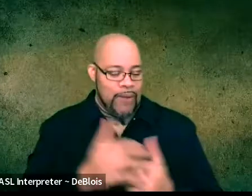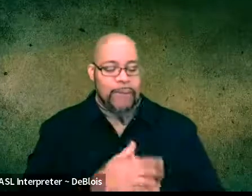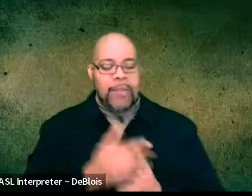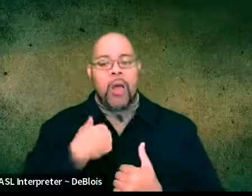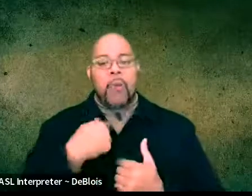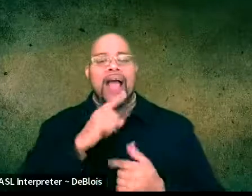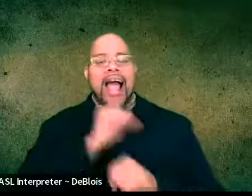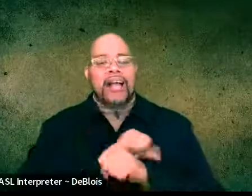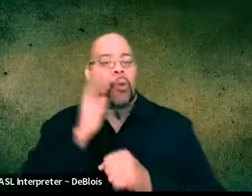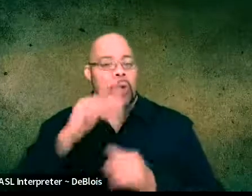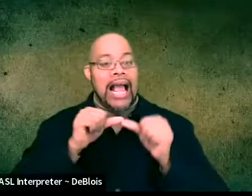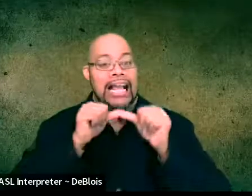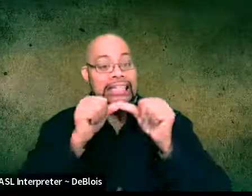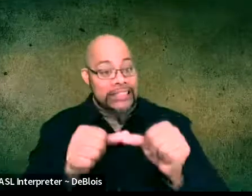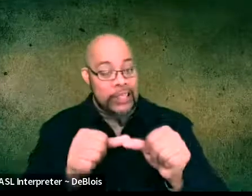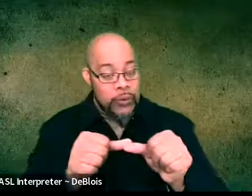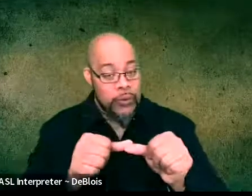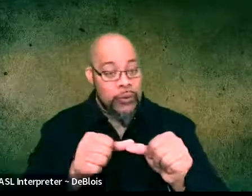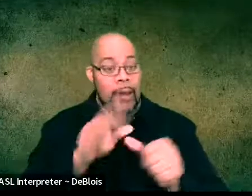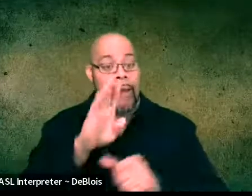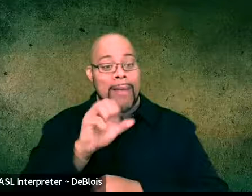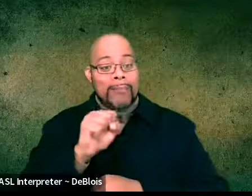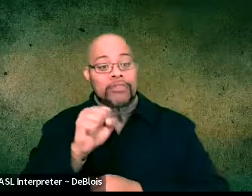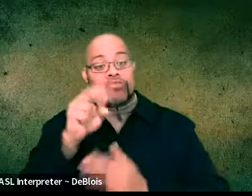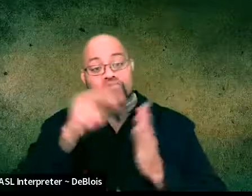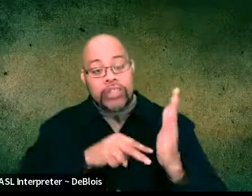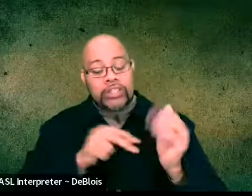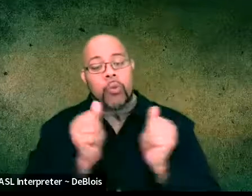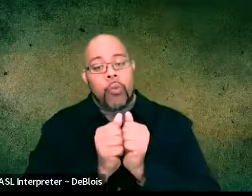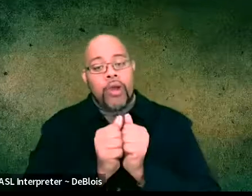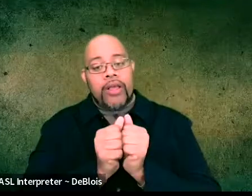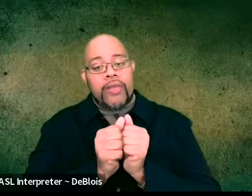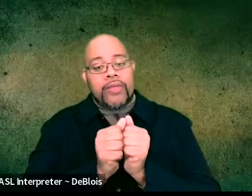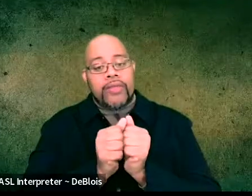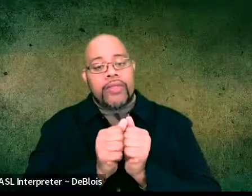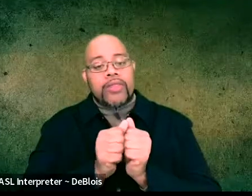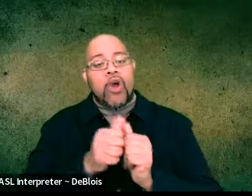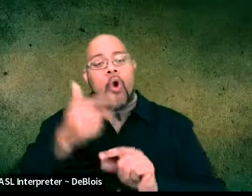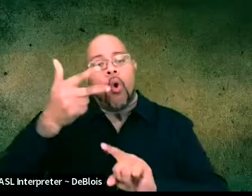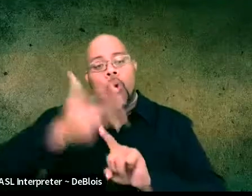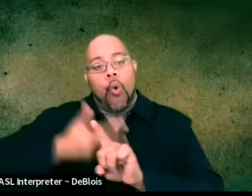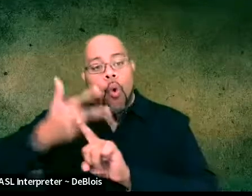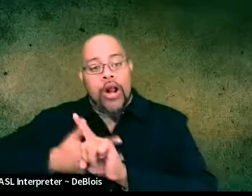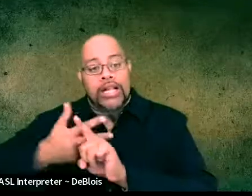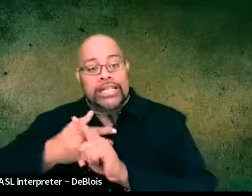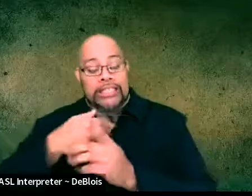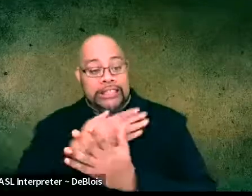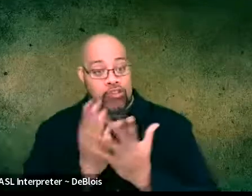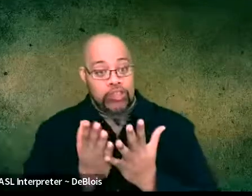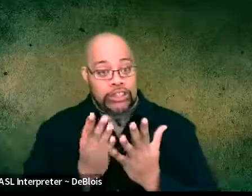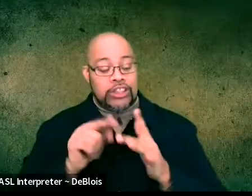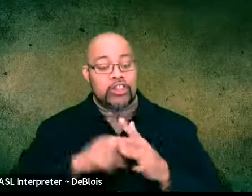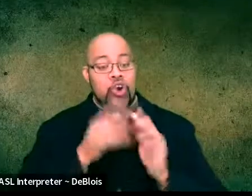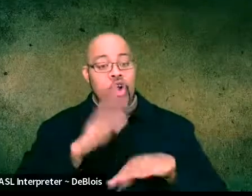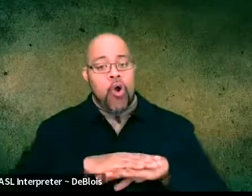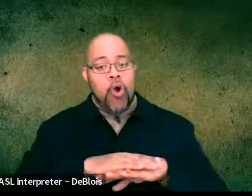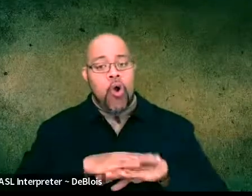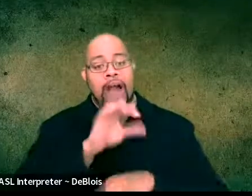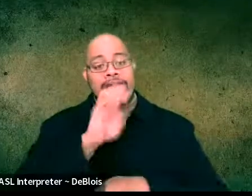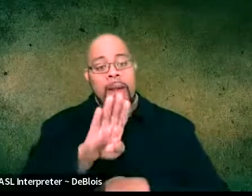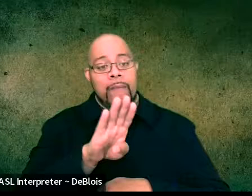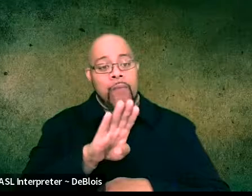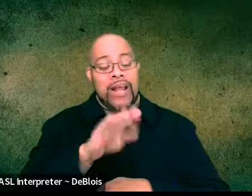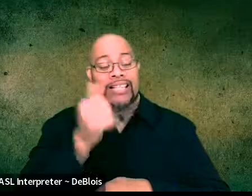actually going to continue Bims Reads with a quarterly series. So starting on